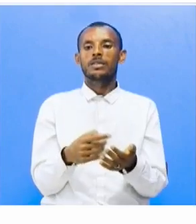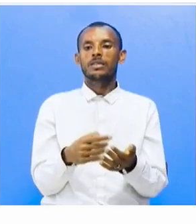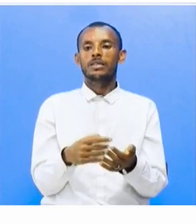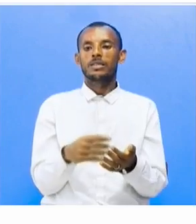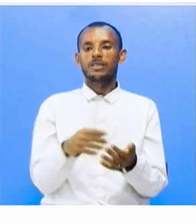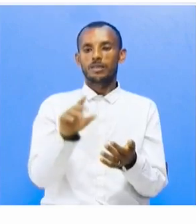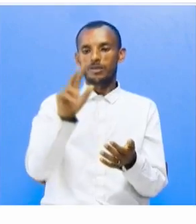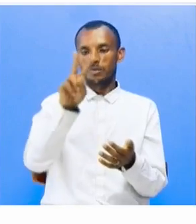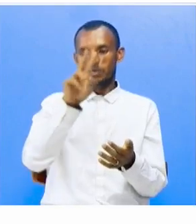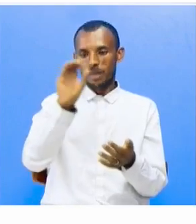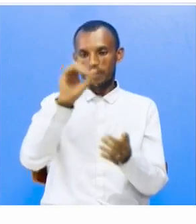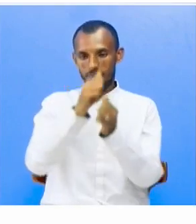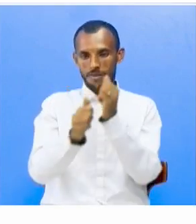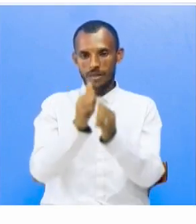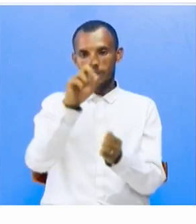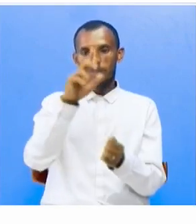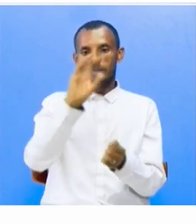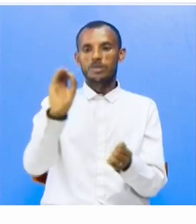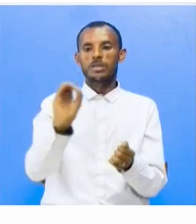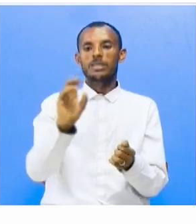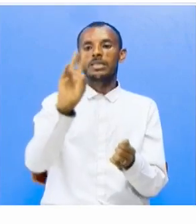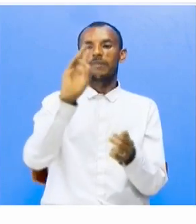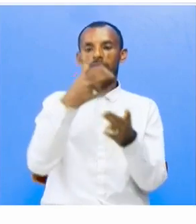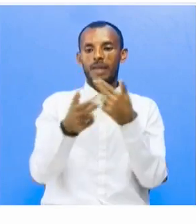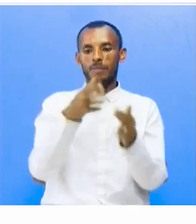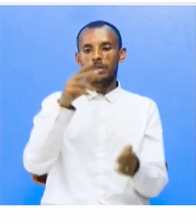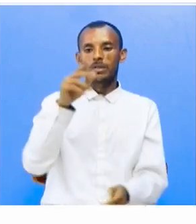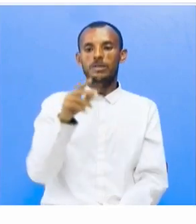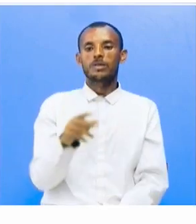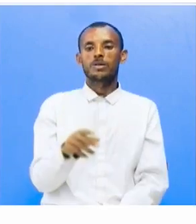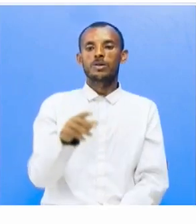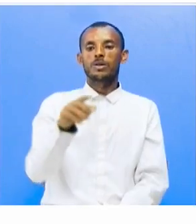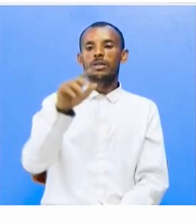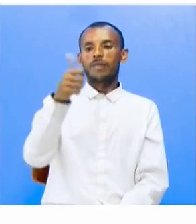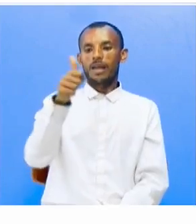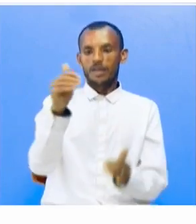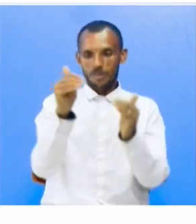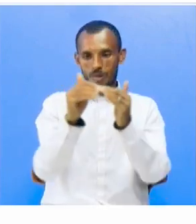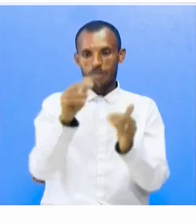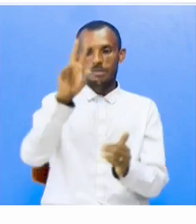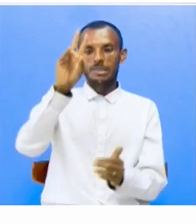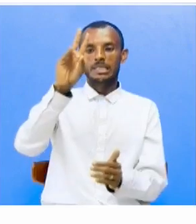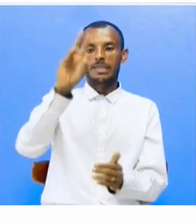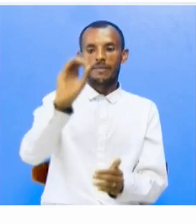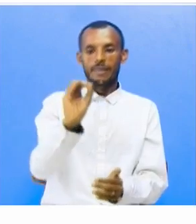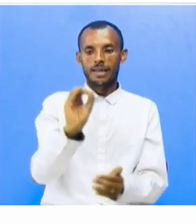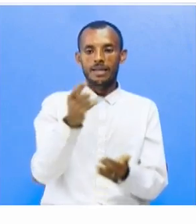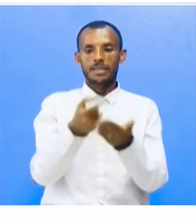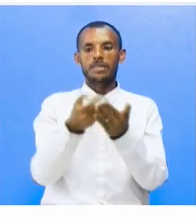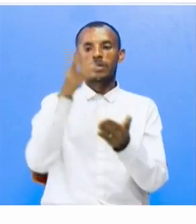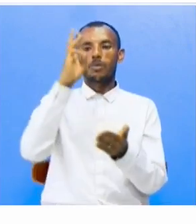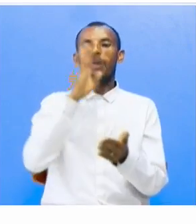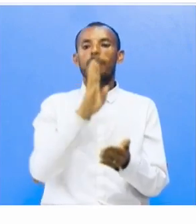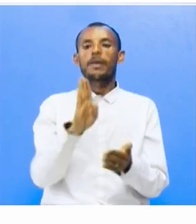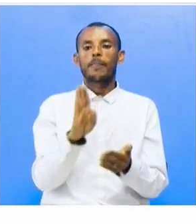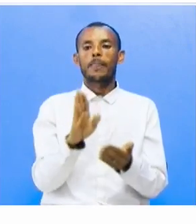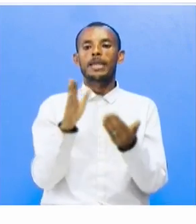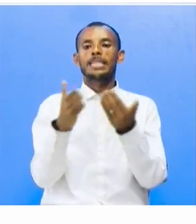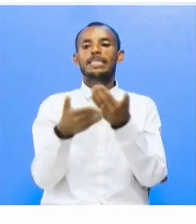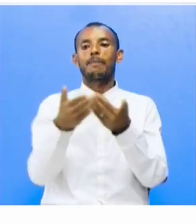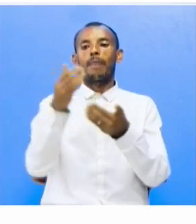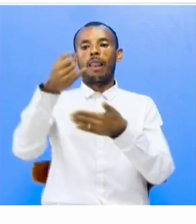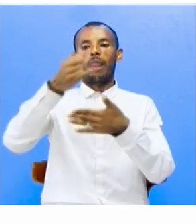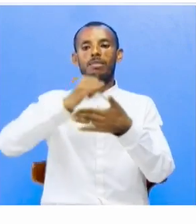by $2 cancel out. 7 times 10 is 70. Therefore, this will be the